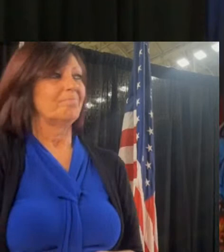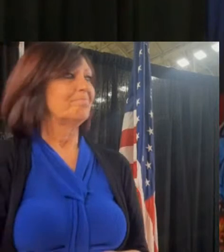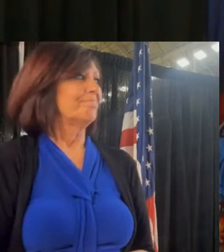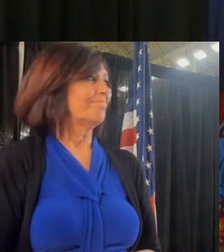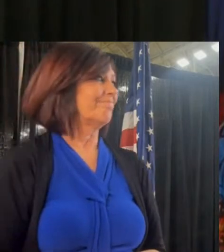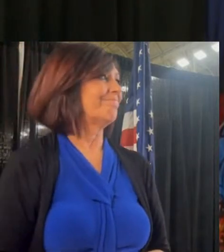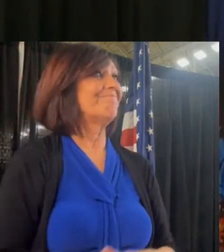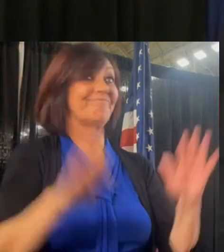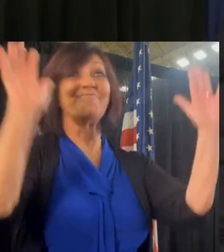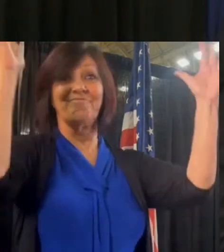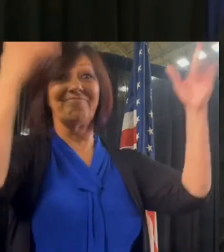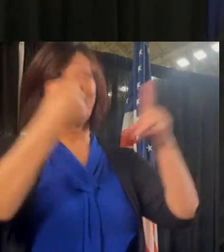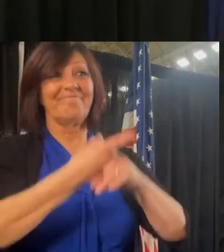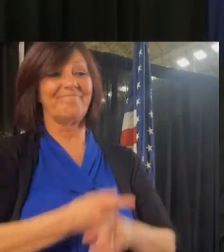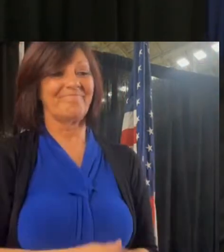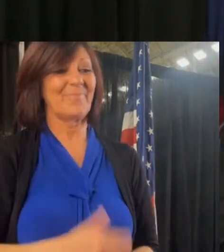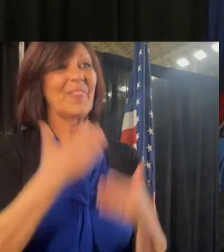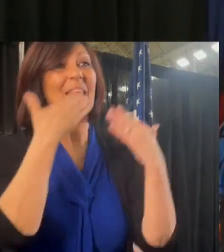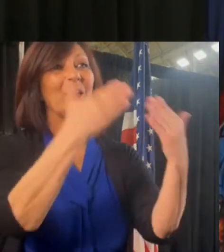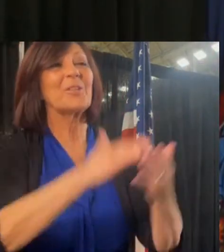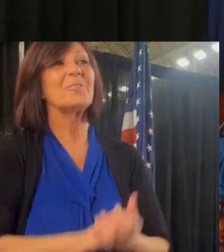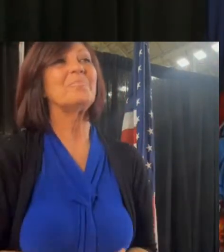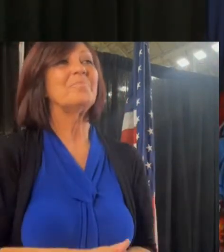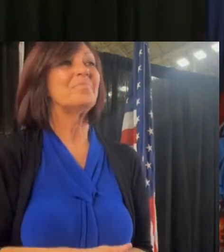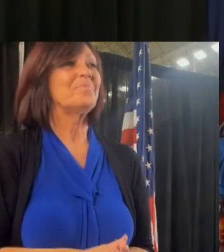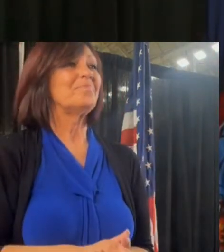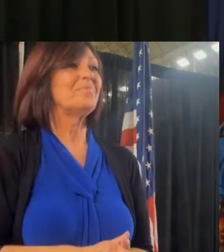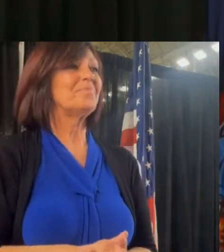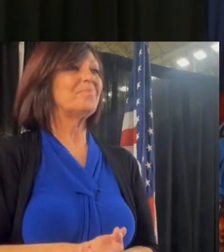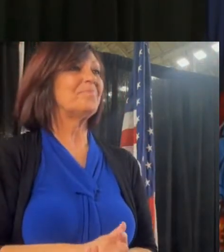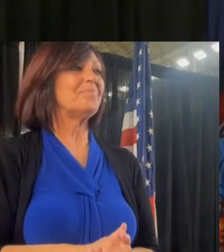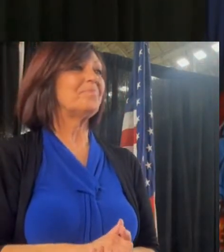Okay, yes, thank you.